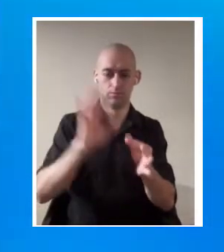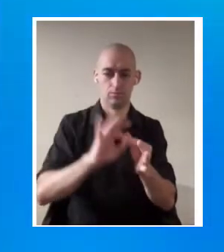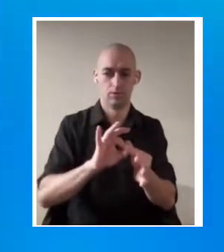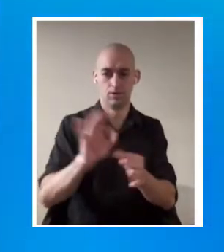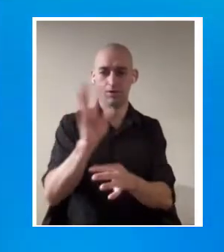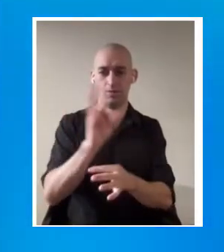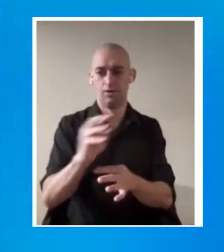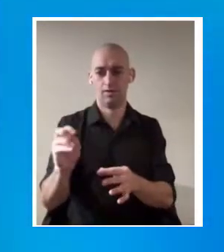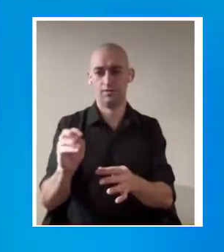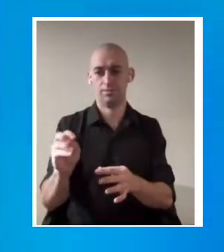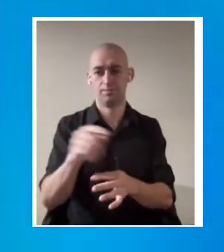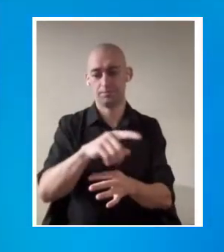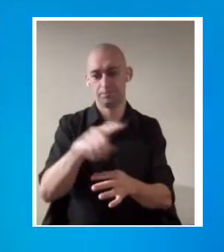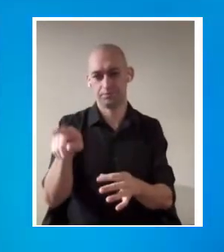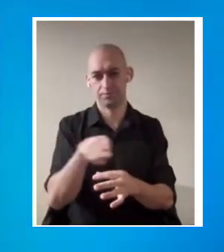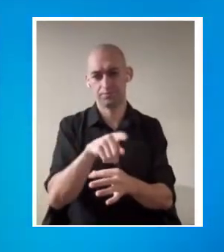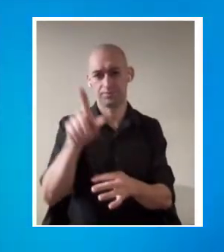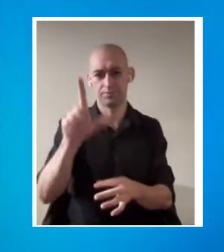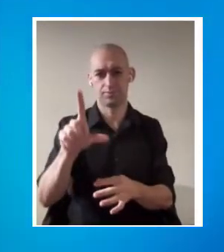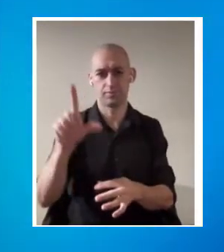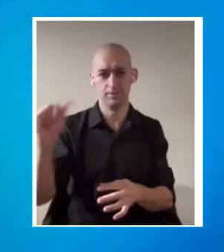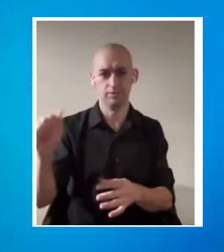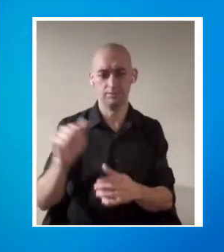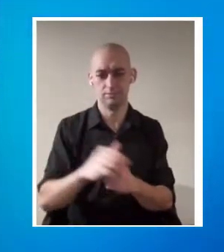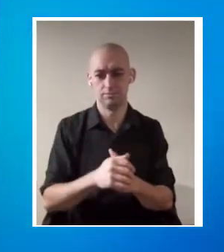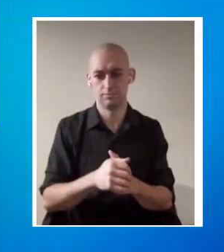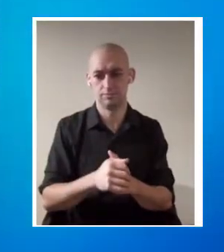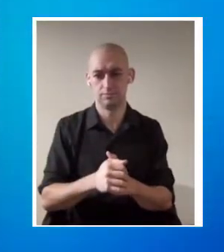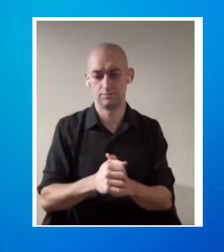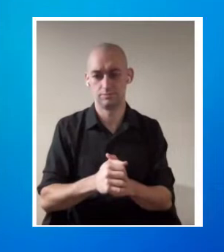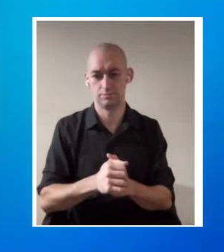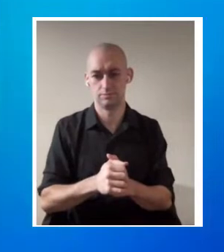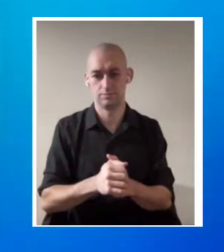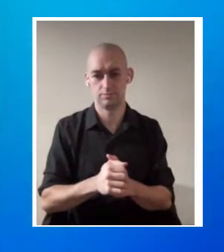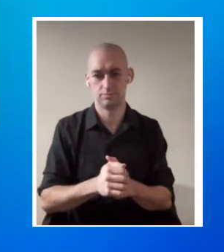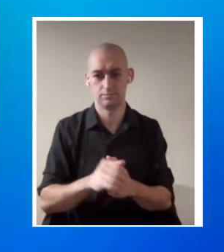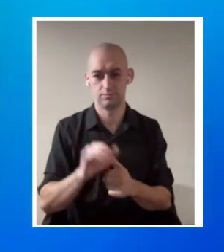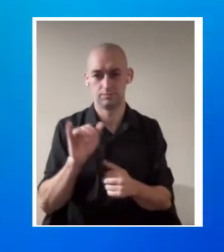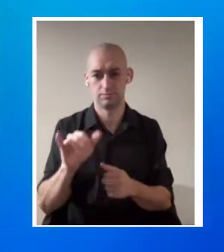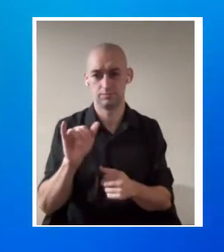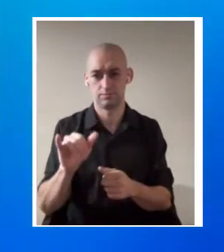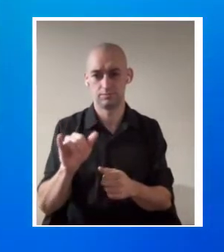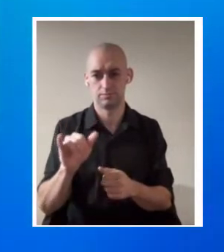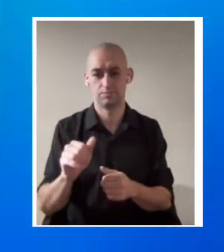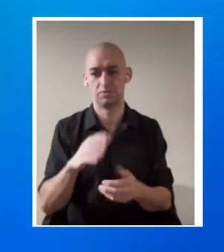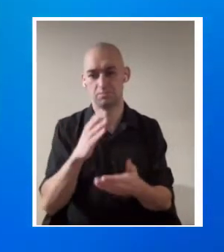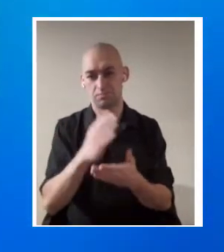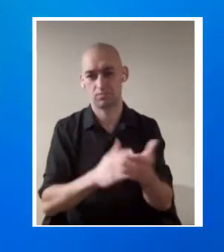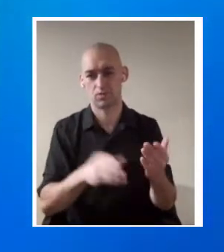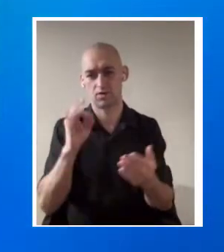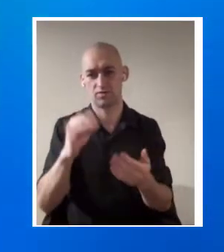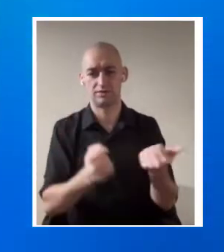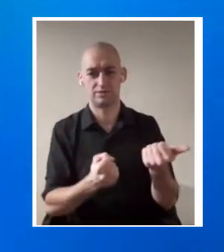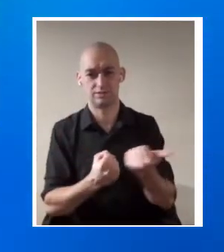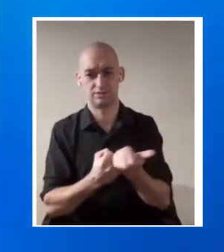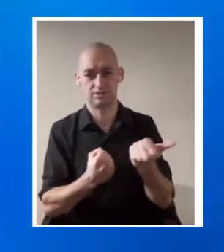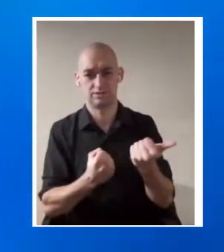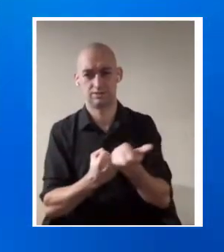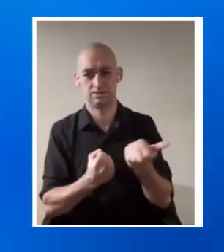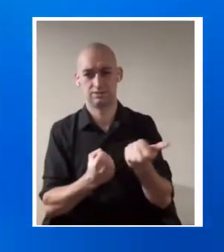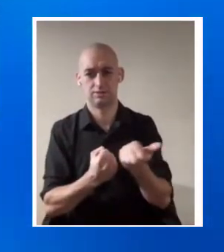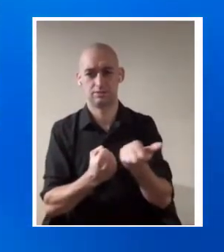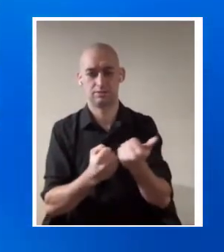the North Hills area of Los Angeles. There's also the First Time Home Buyer Down Payment Assistance. And finally,